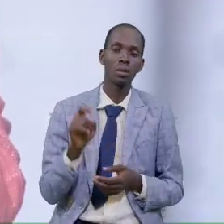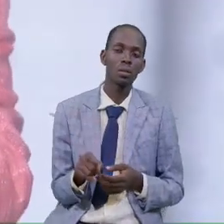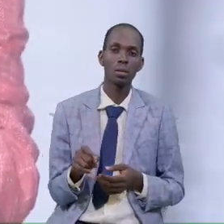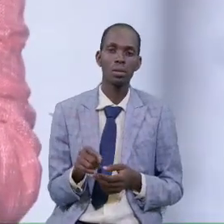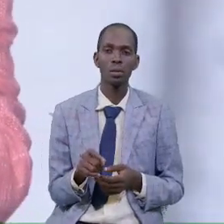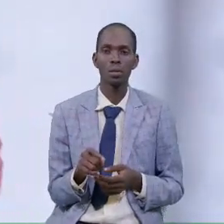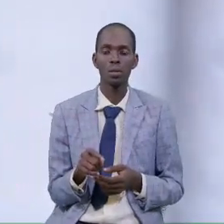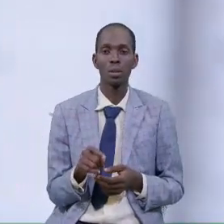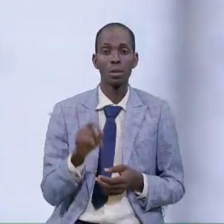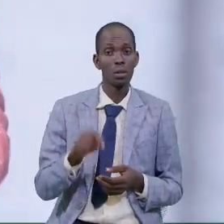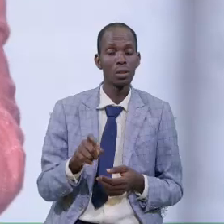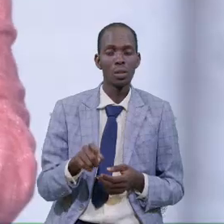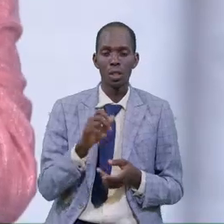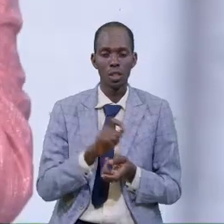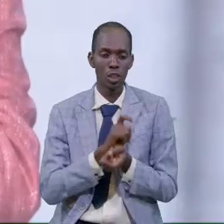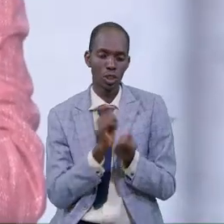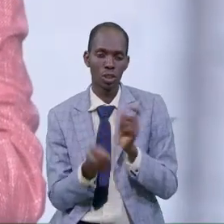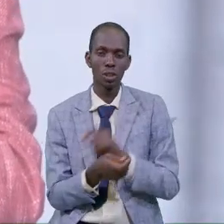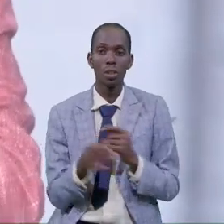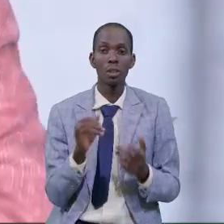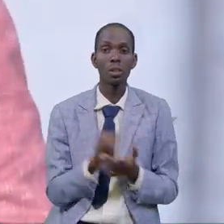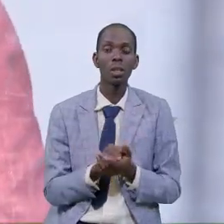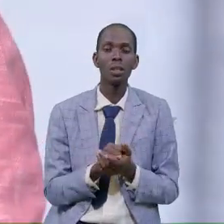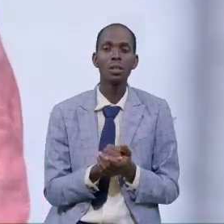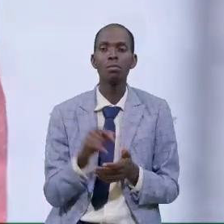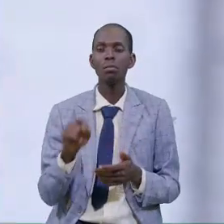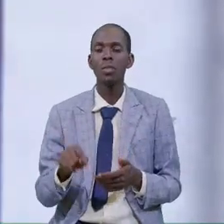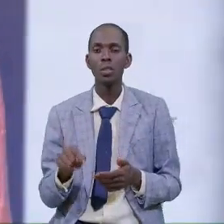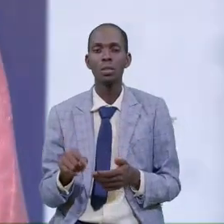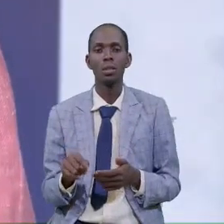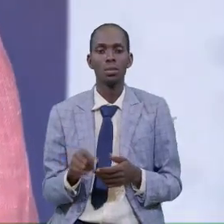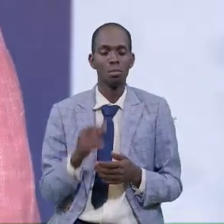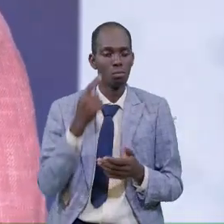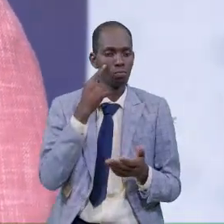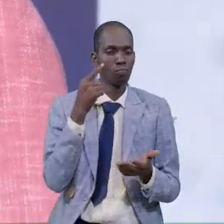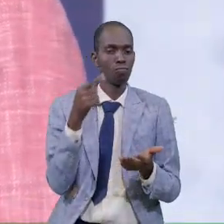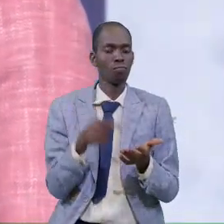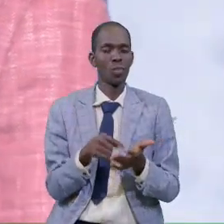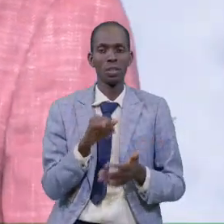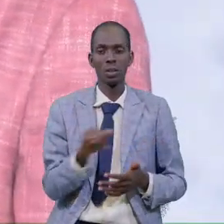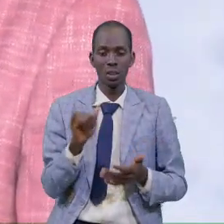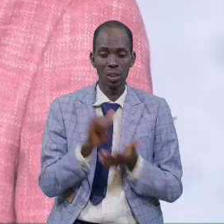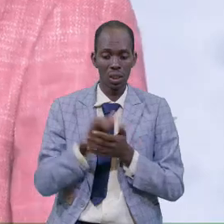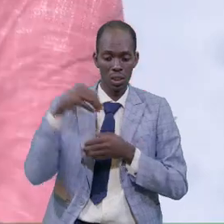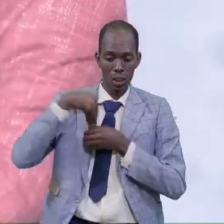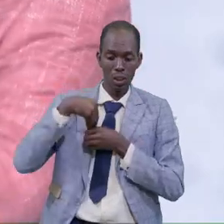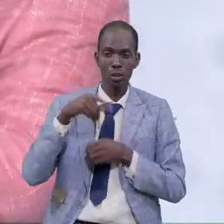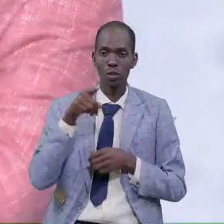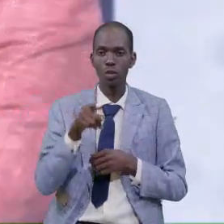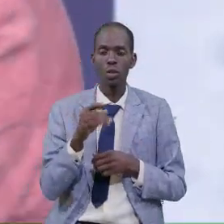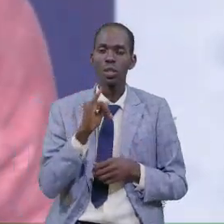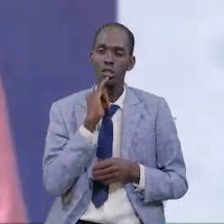around. That takes recognizing that within you is something